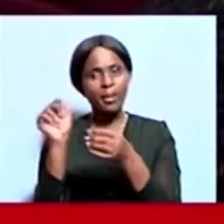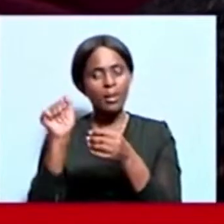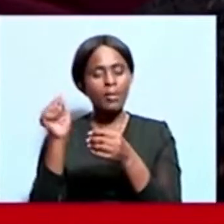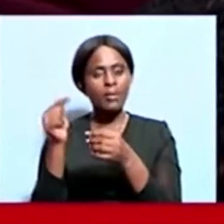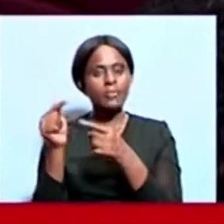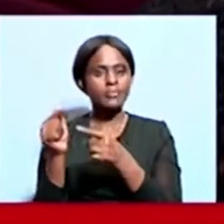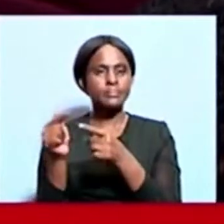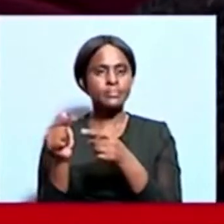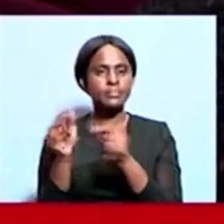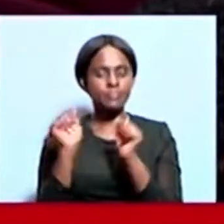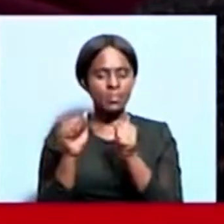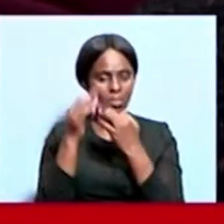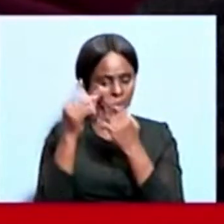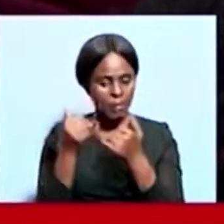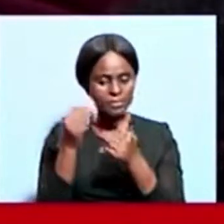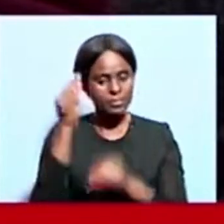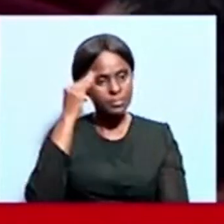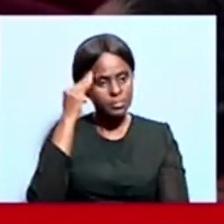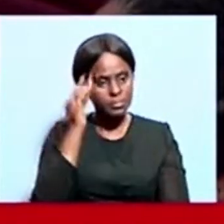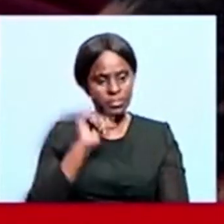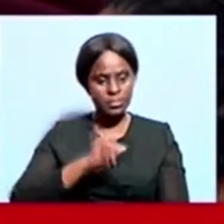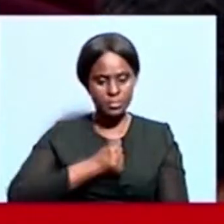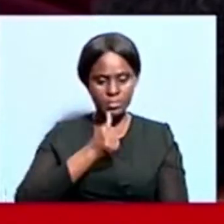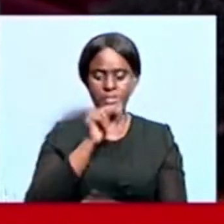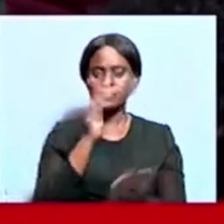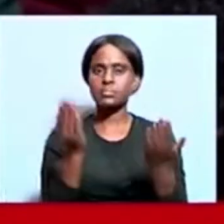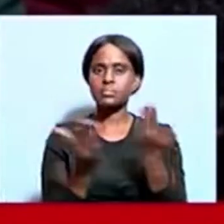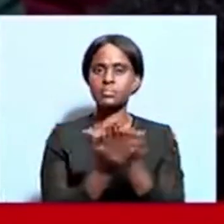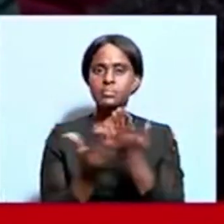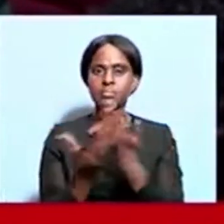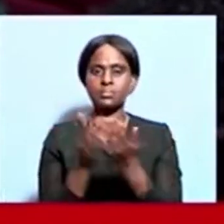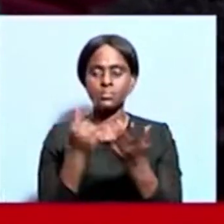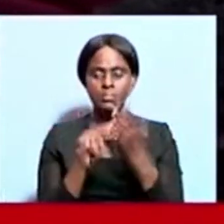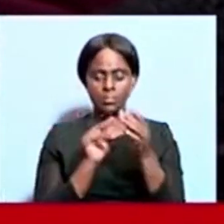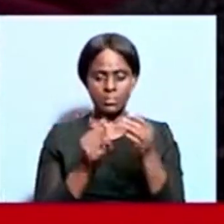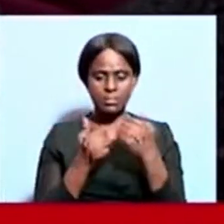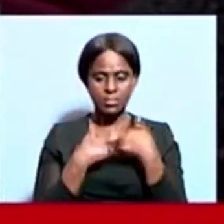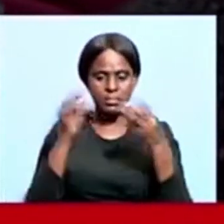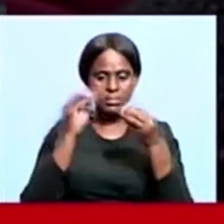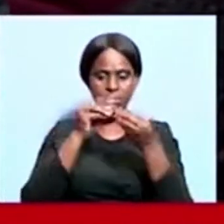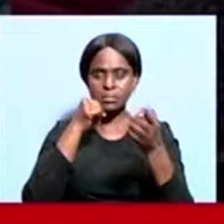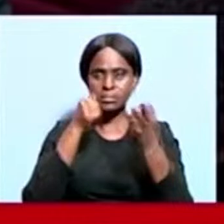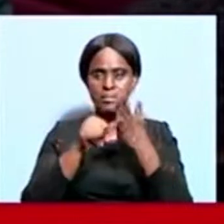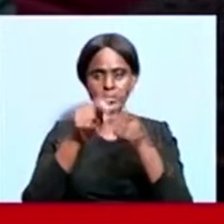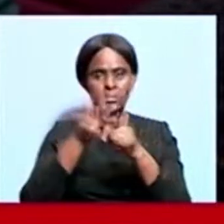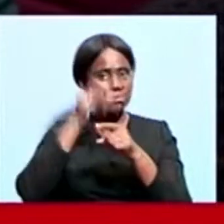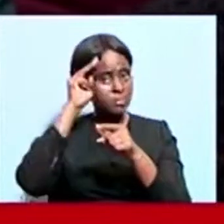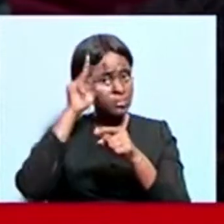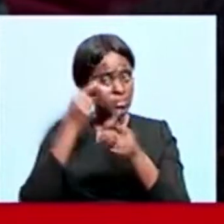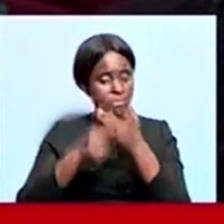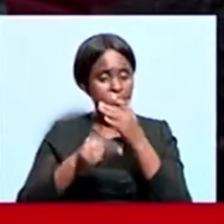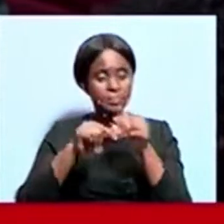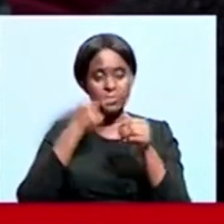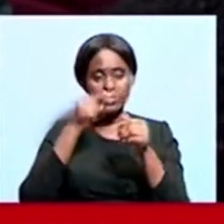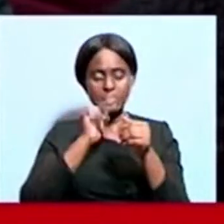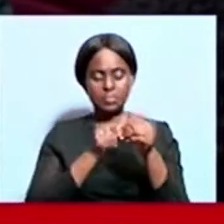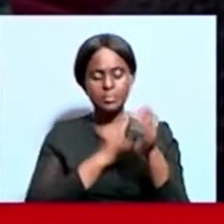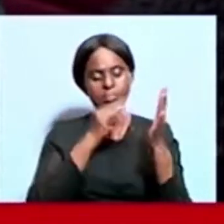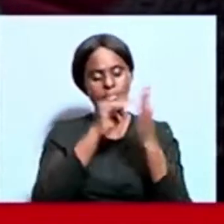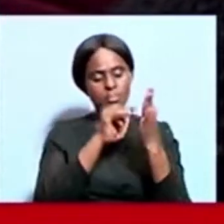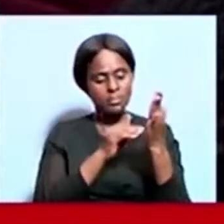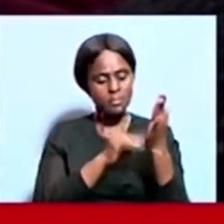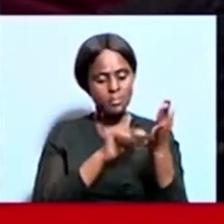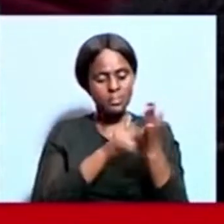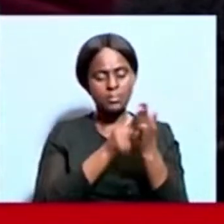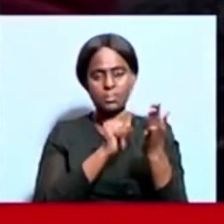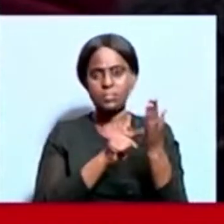General. You would wish also to know, amongst our appendixes, what we have added is a letter from the ministry that tells us the guideline on how this